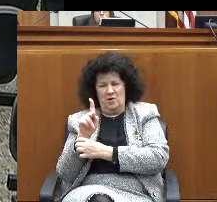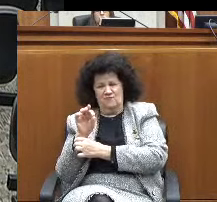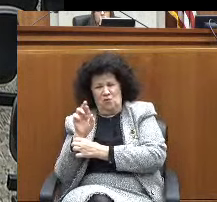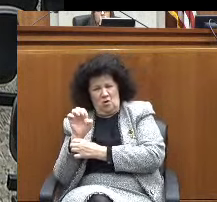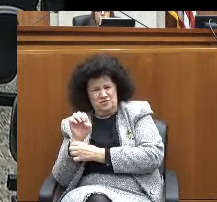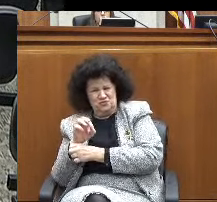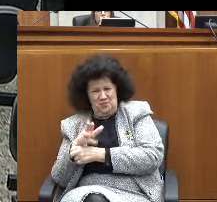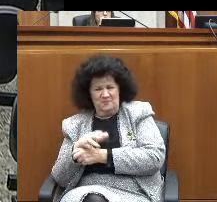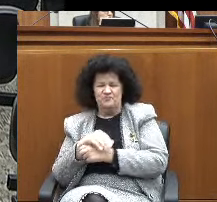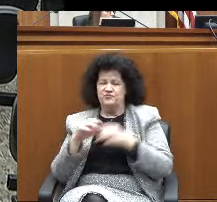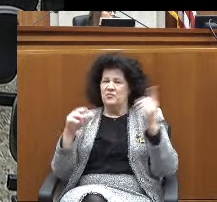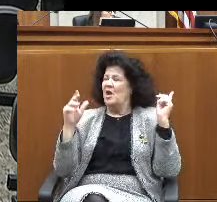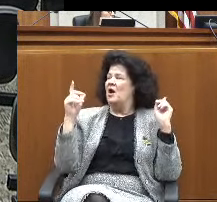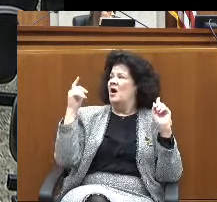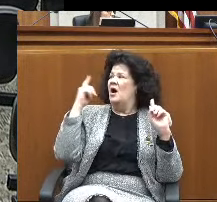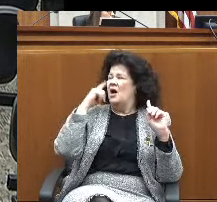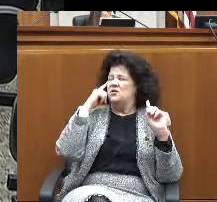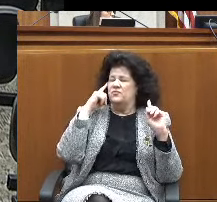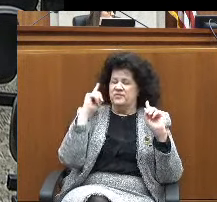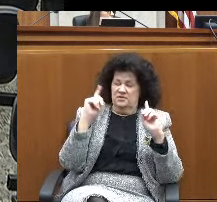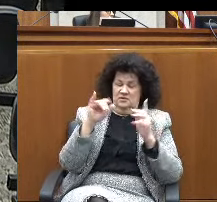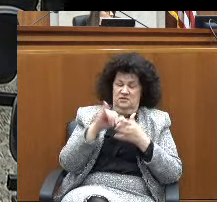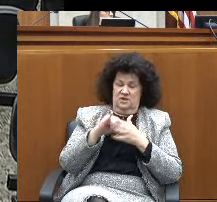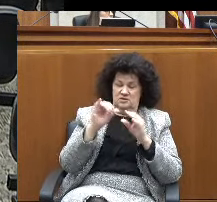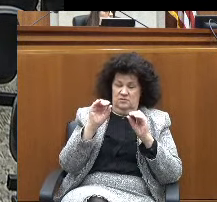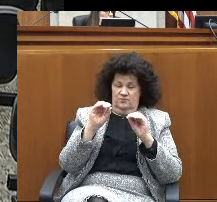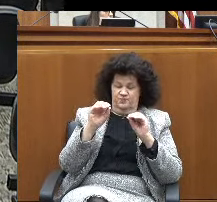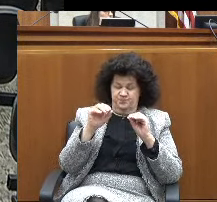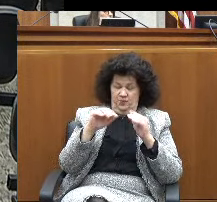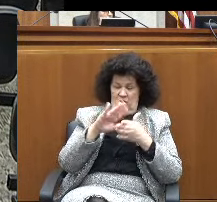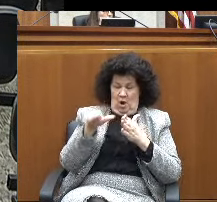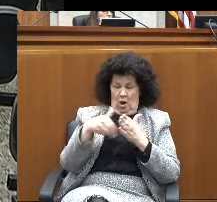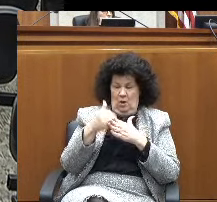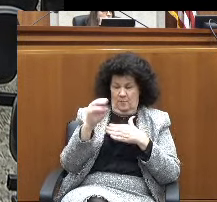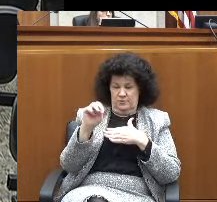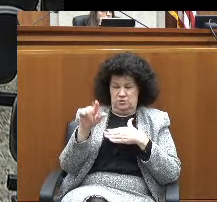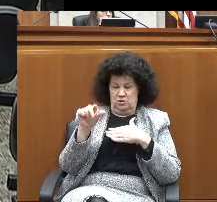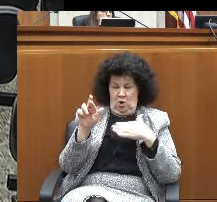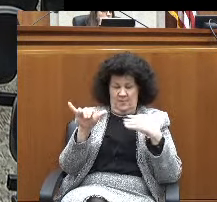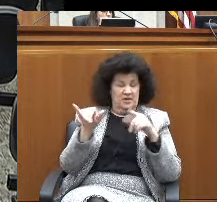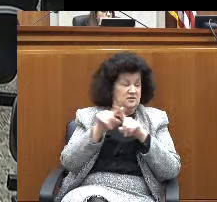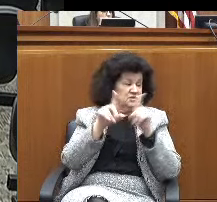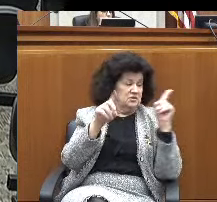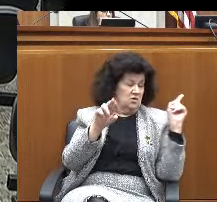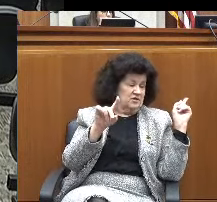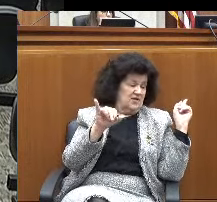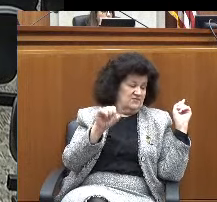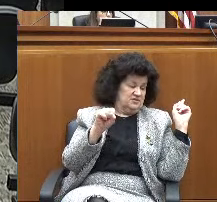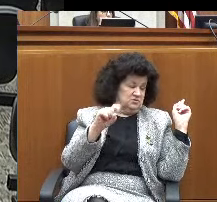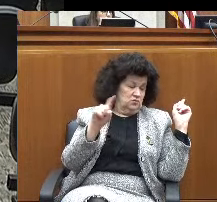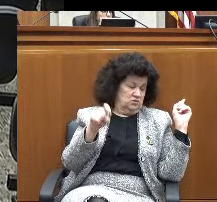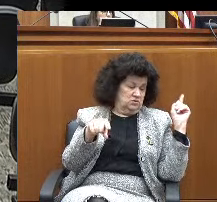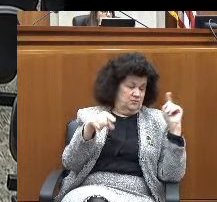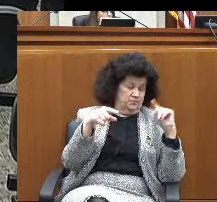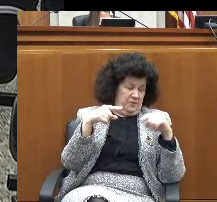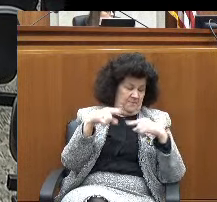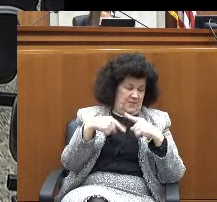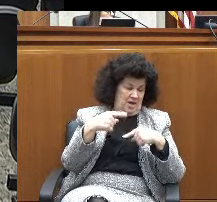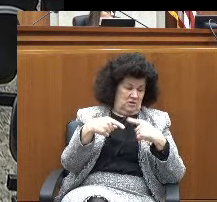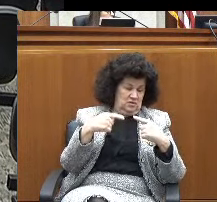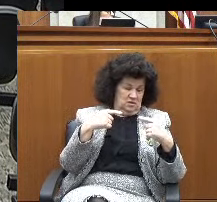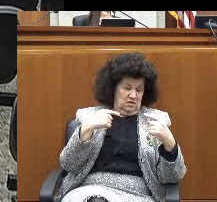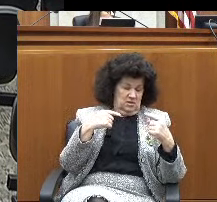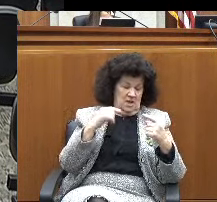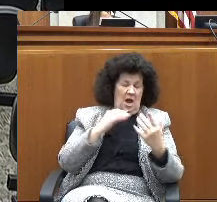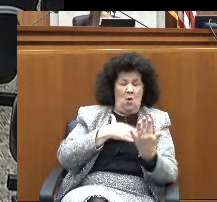So I don't think that that's included at all, Mr. Garvey, because like even to Dr. Davis's point about the questions we're asking, like if you look at